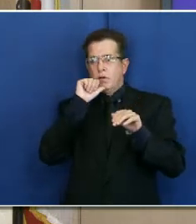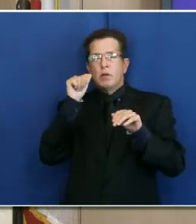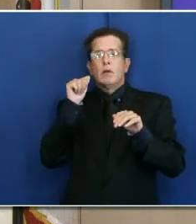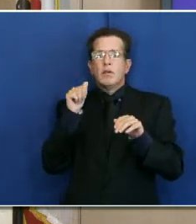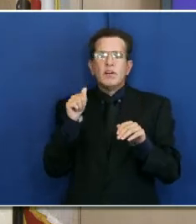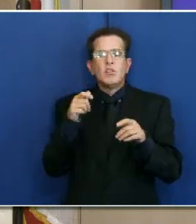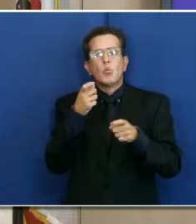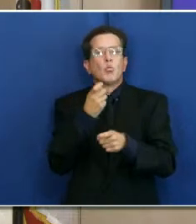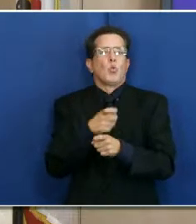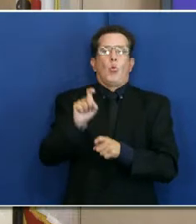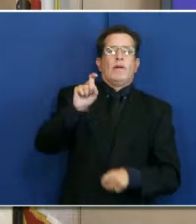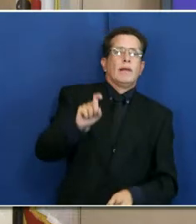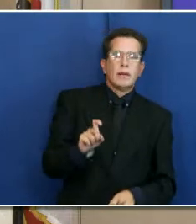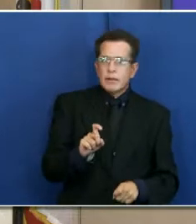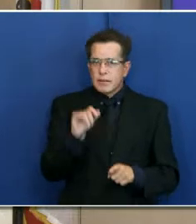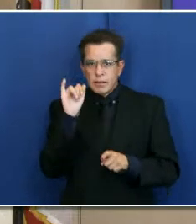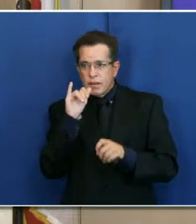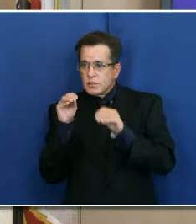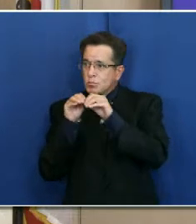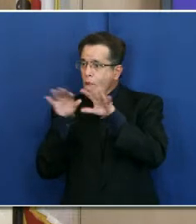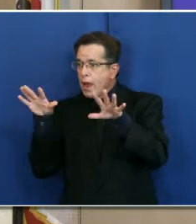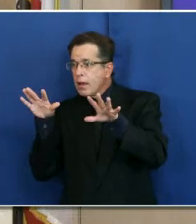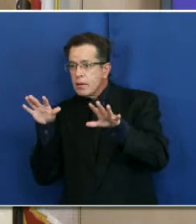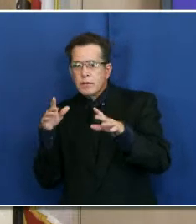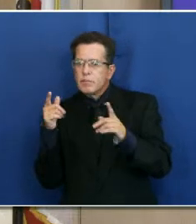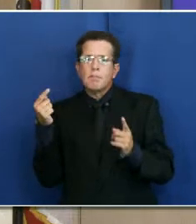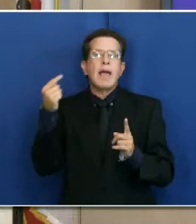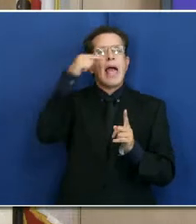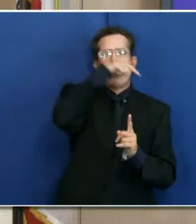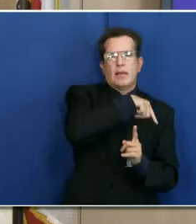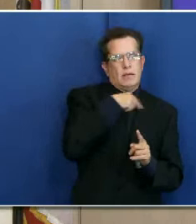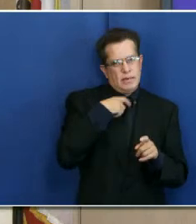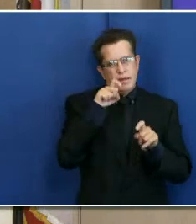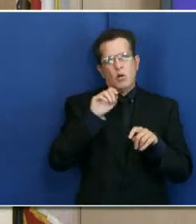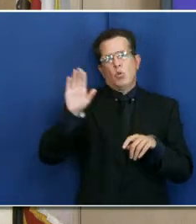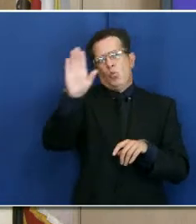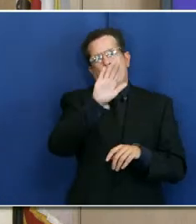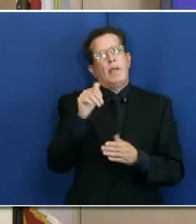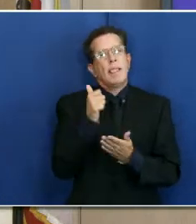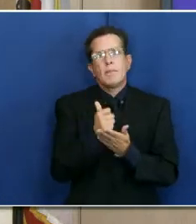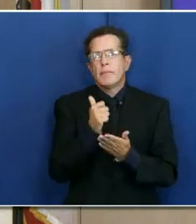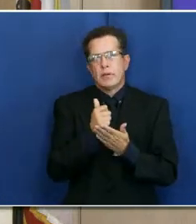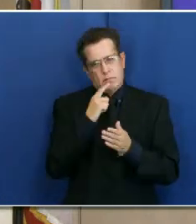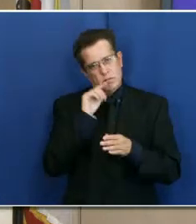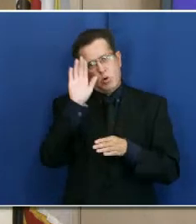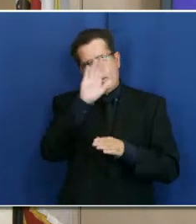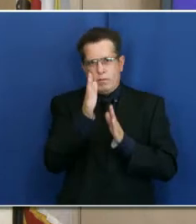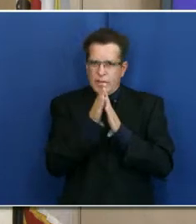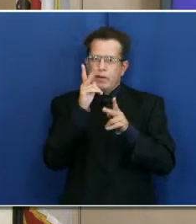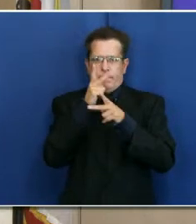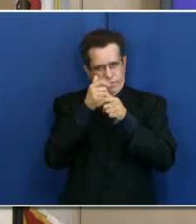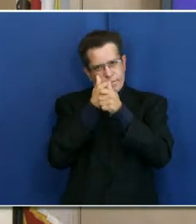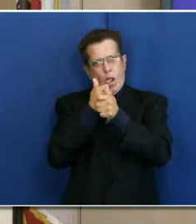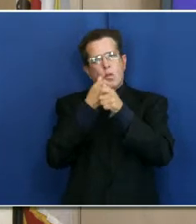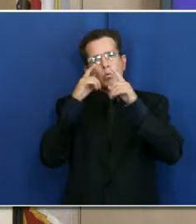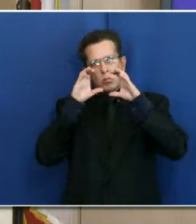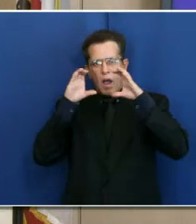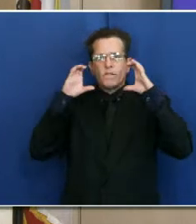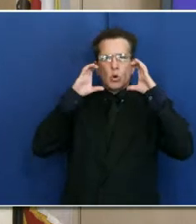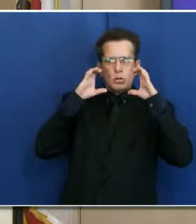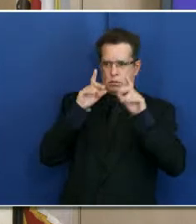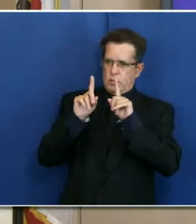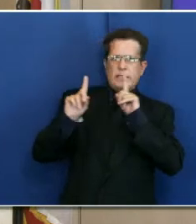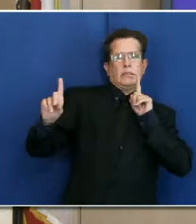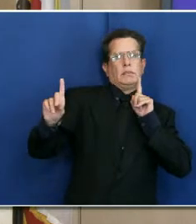kind of reverting back to some of our old ways. And so, again, we ask everybody's cooperation to wear those facial coverings, to keep that